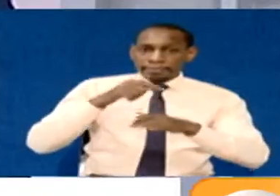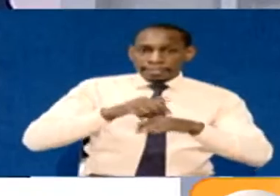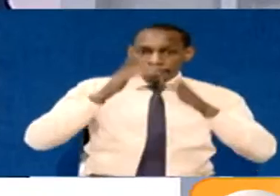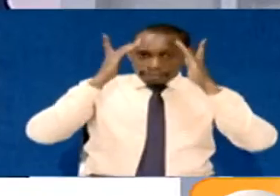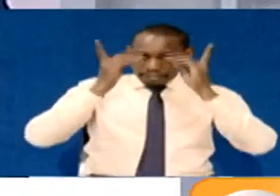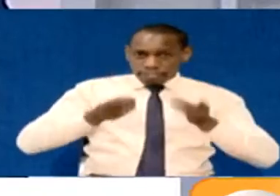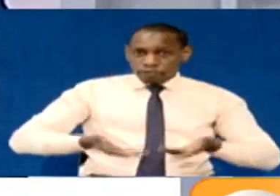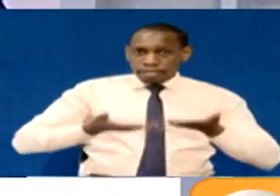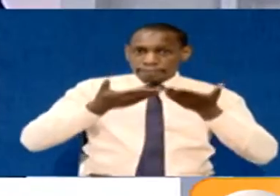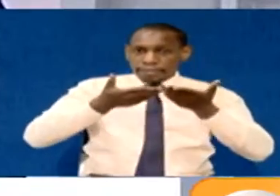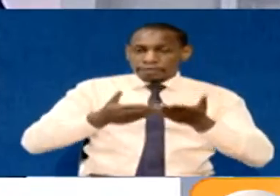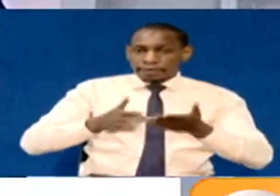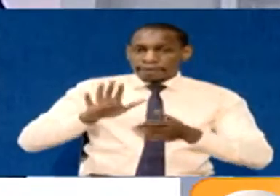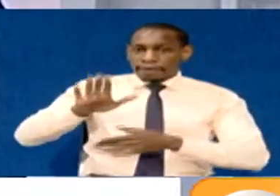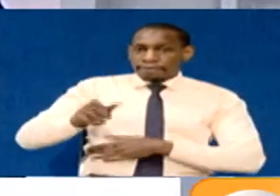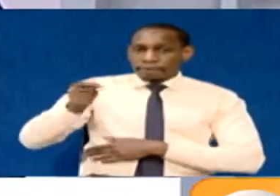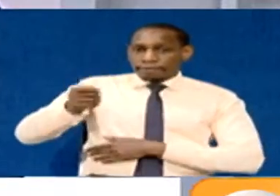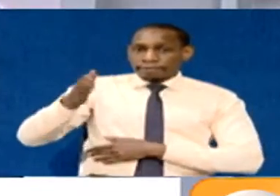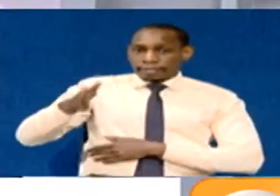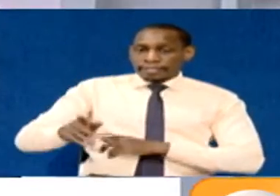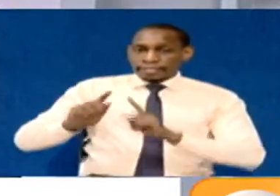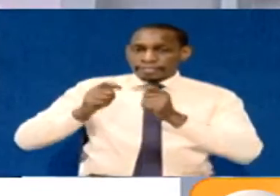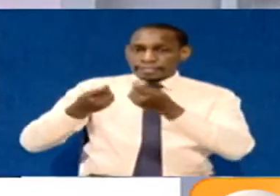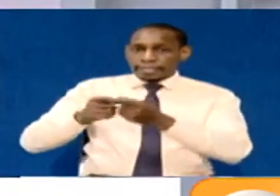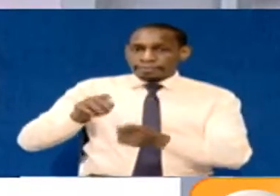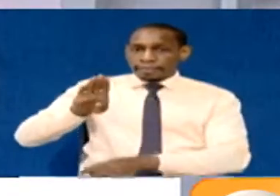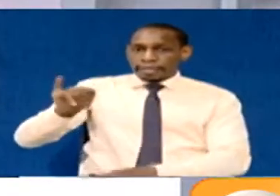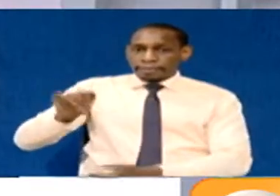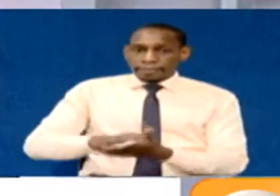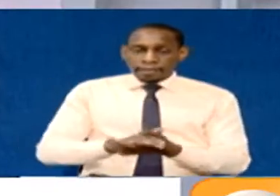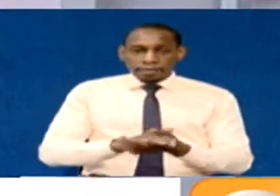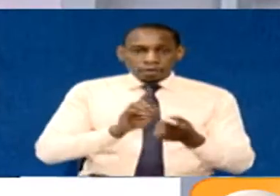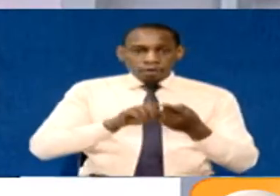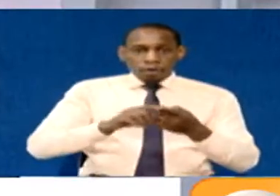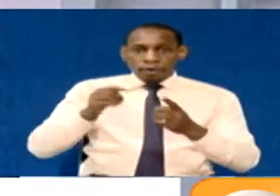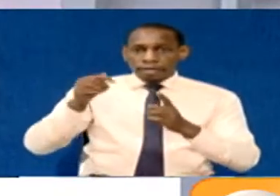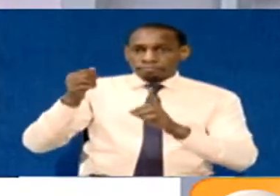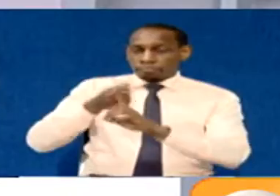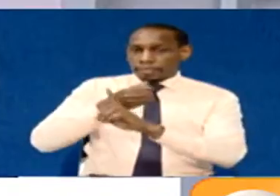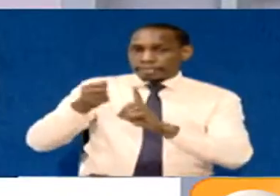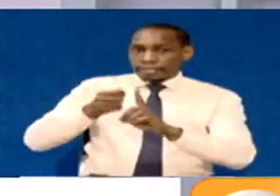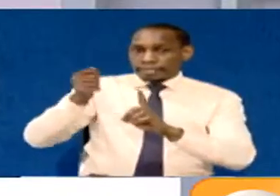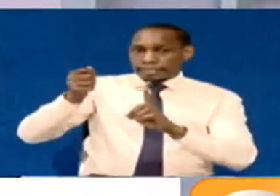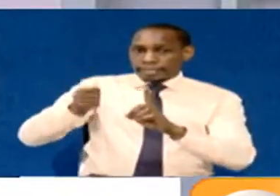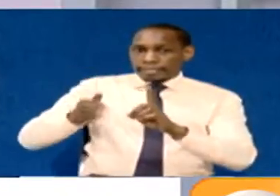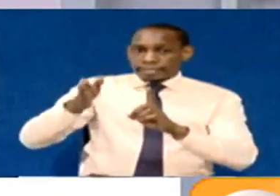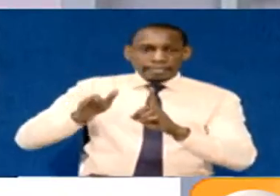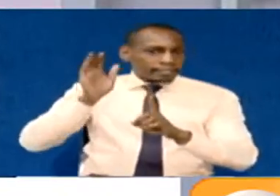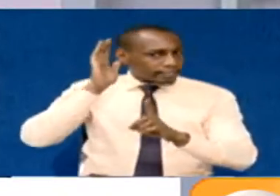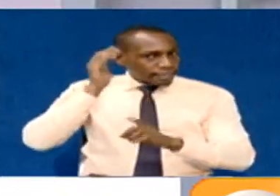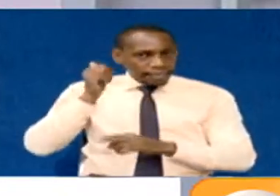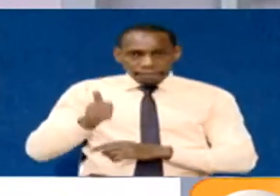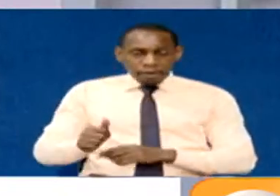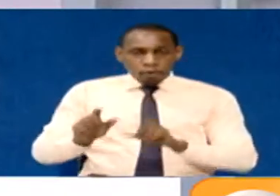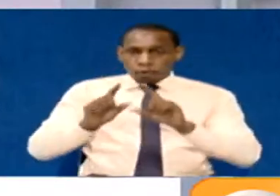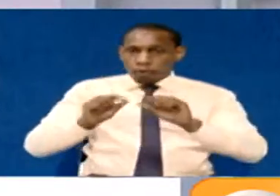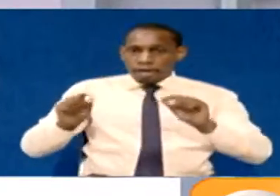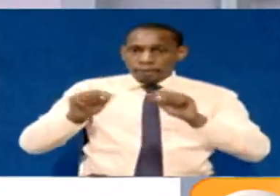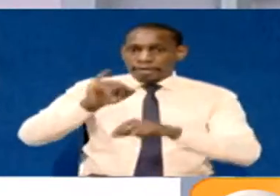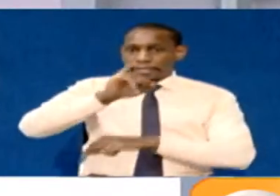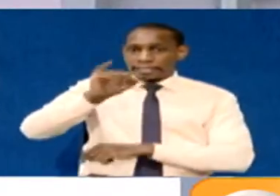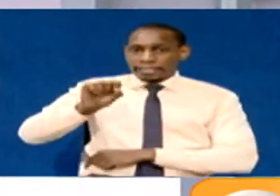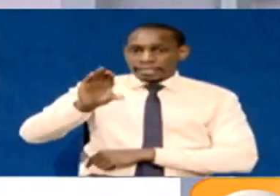verdict by the five-judge bench on the BBI. There was an attack on judges. Haven't heard anything from the